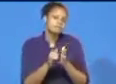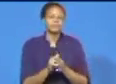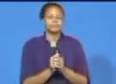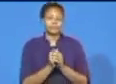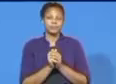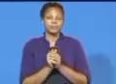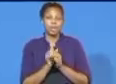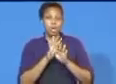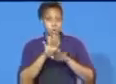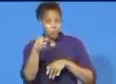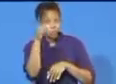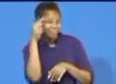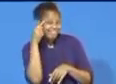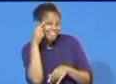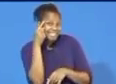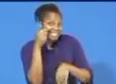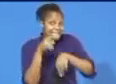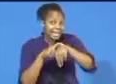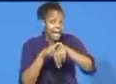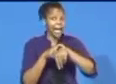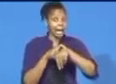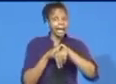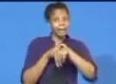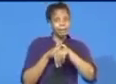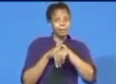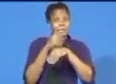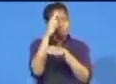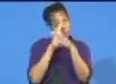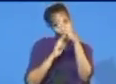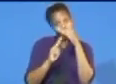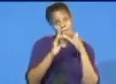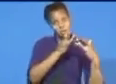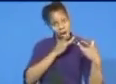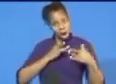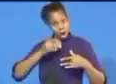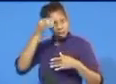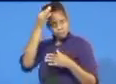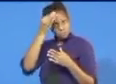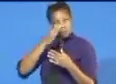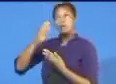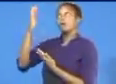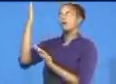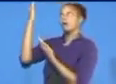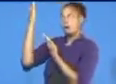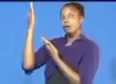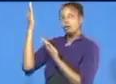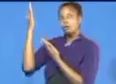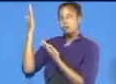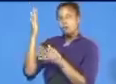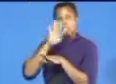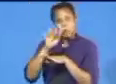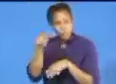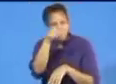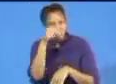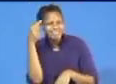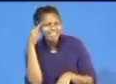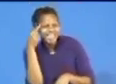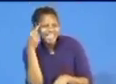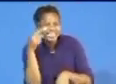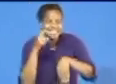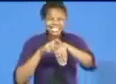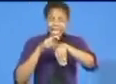Don't you think it's time to humble your heart before God? Don't you think it's